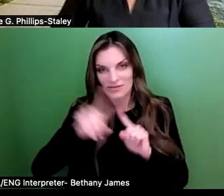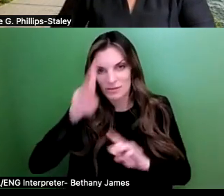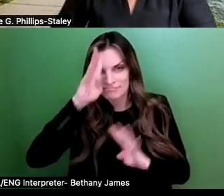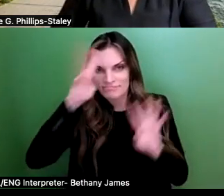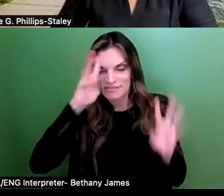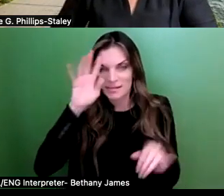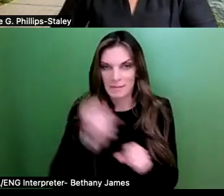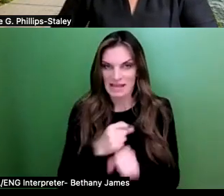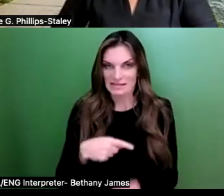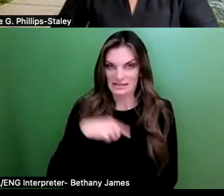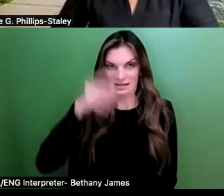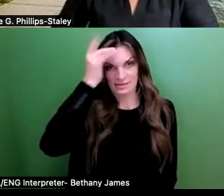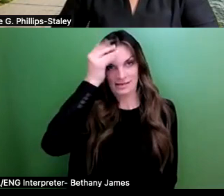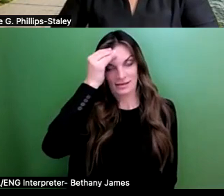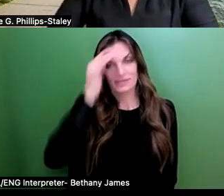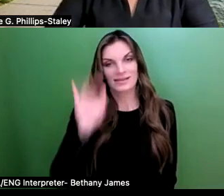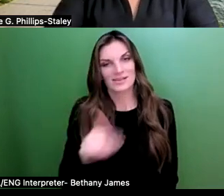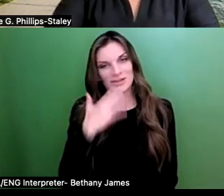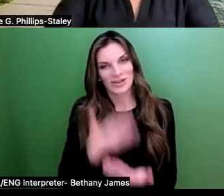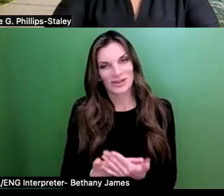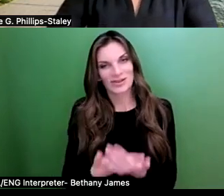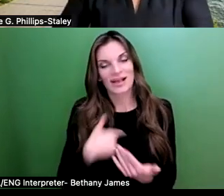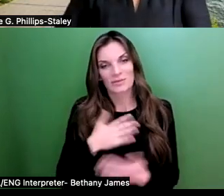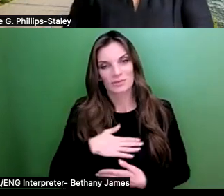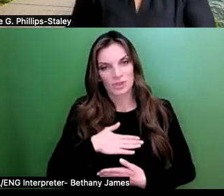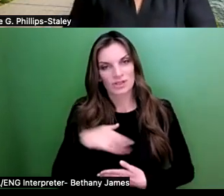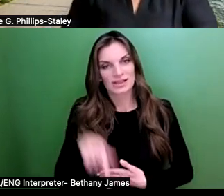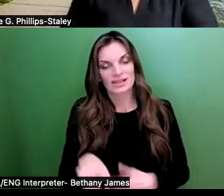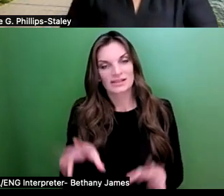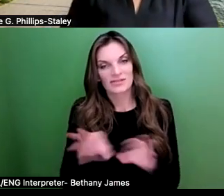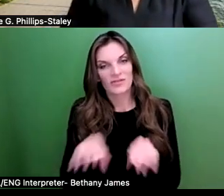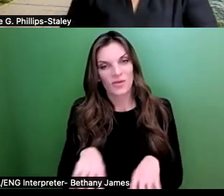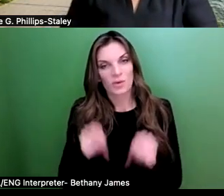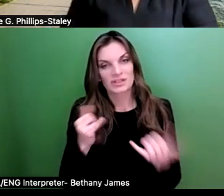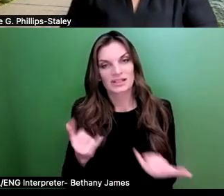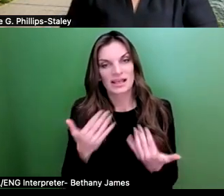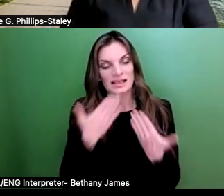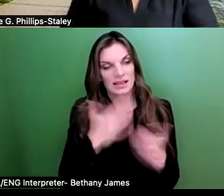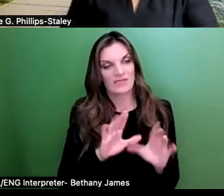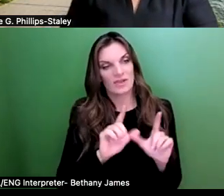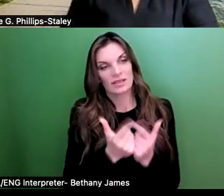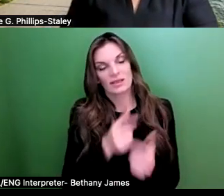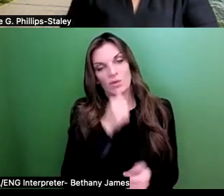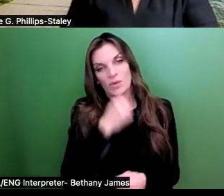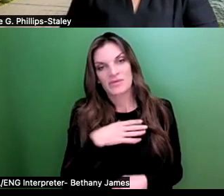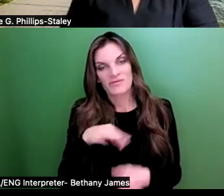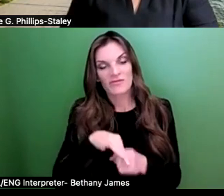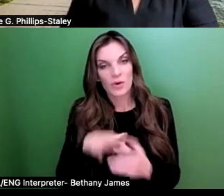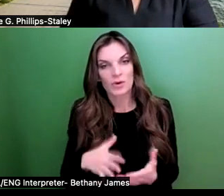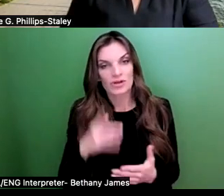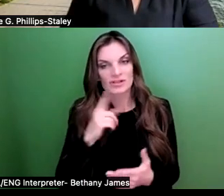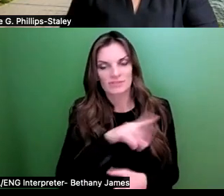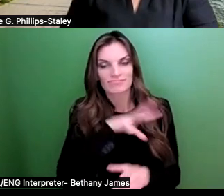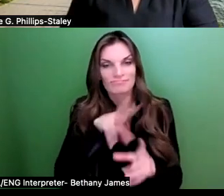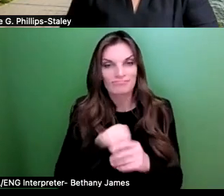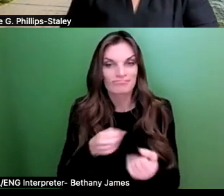I think it's a good thing. I appreciate so much this forum and all that the League of Women Voters has done for